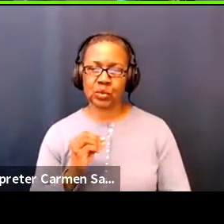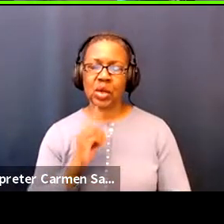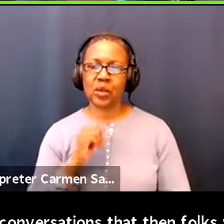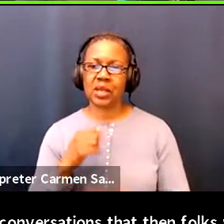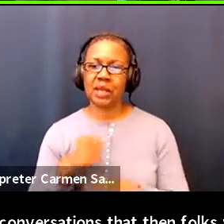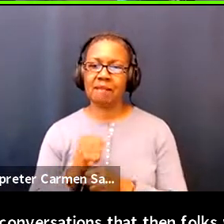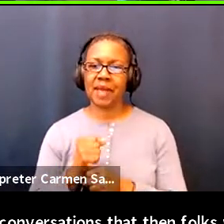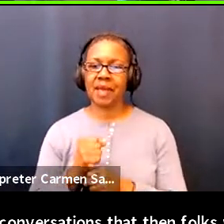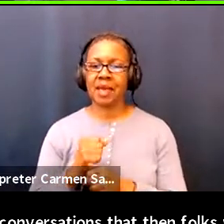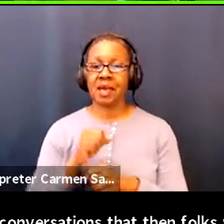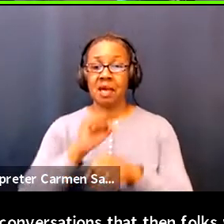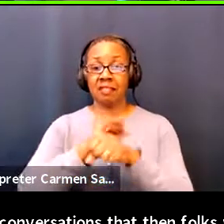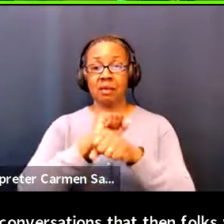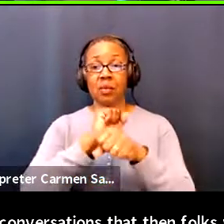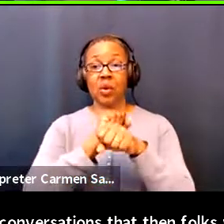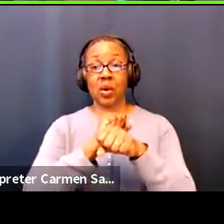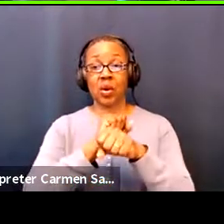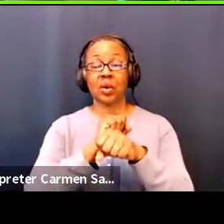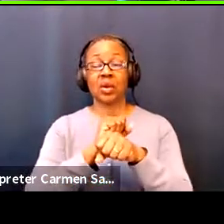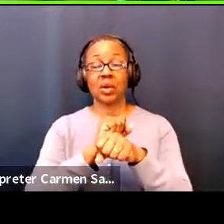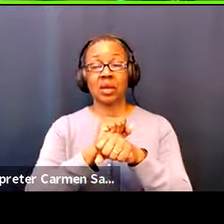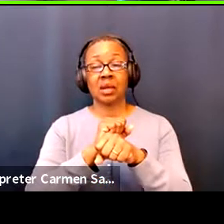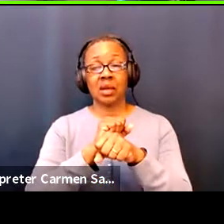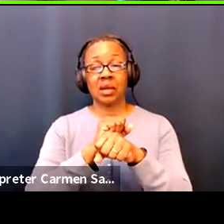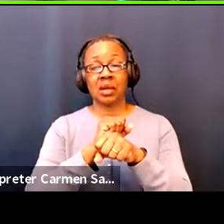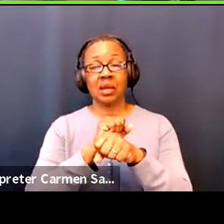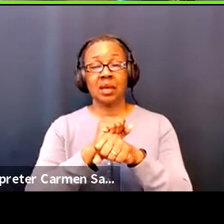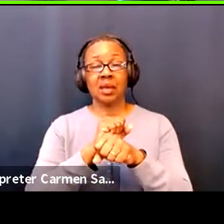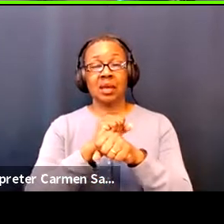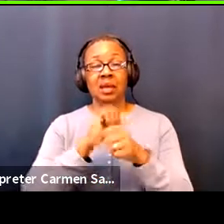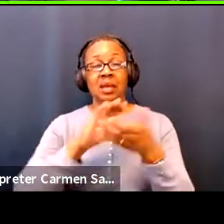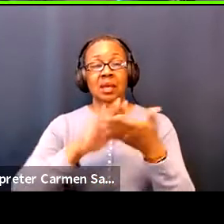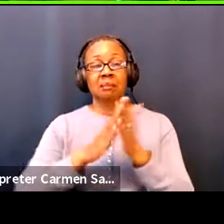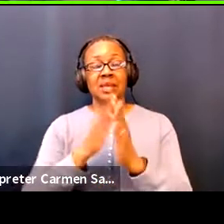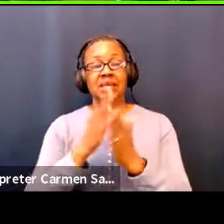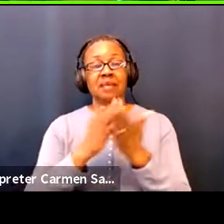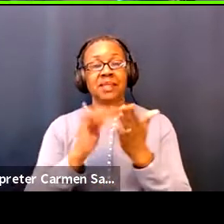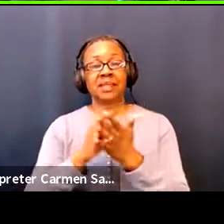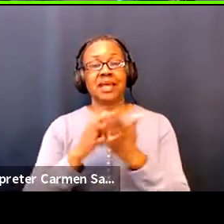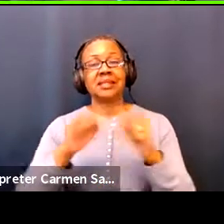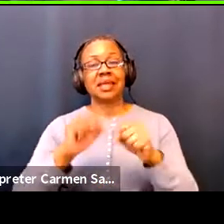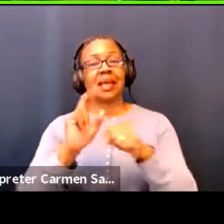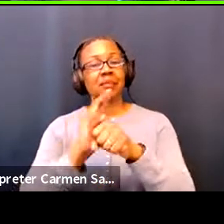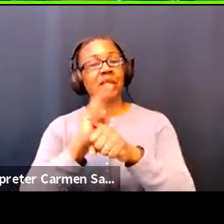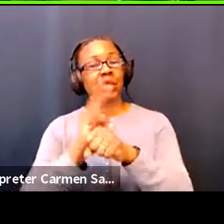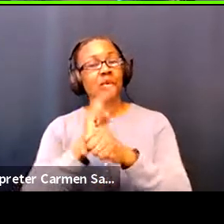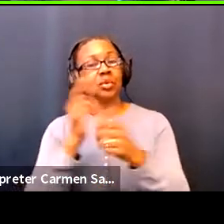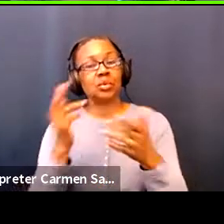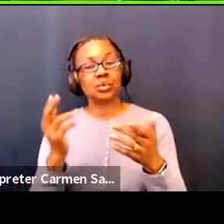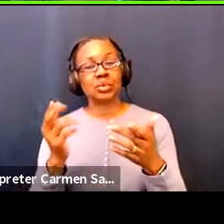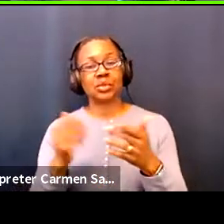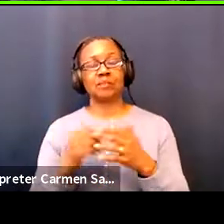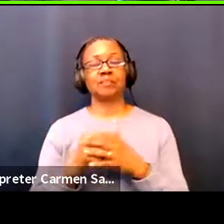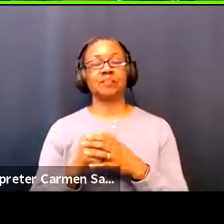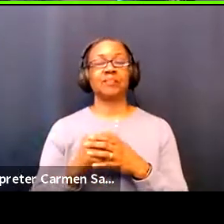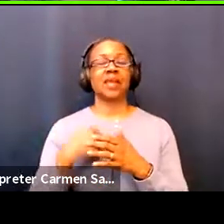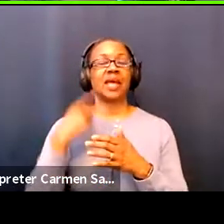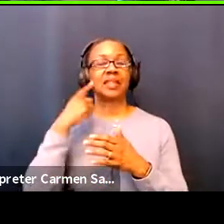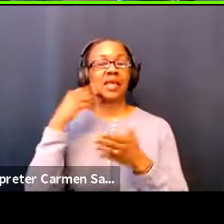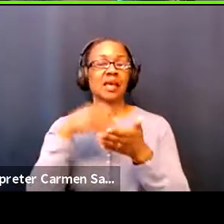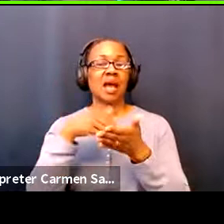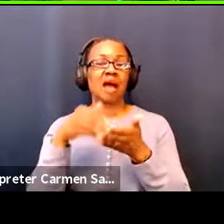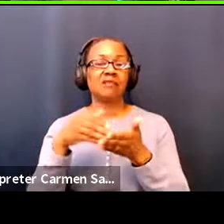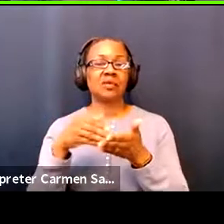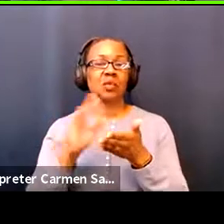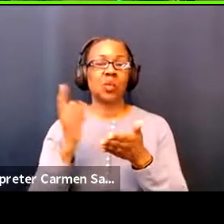make the work be something that's useful, right? I think, like often where